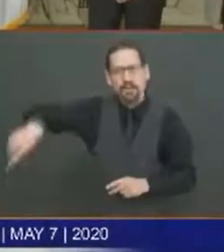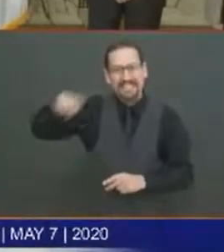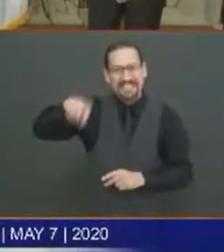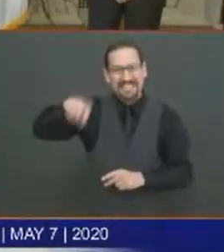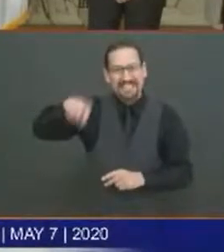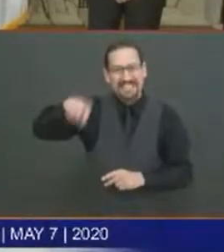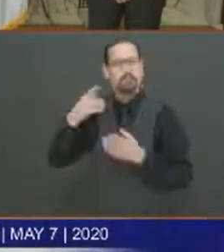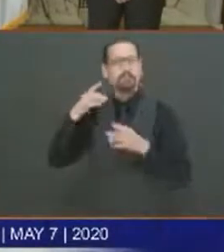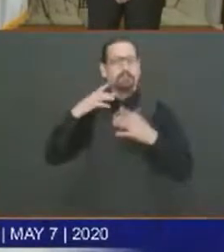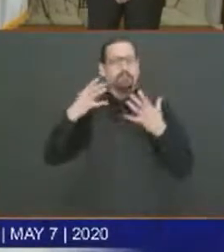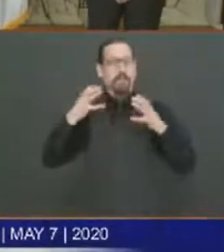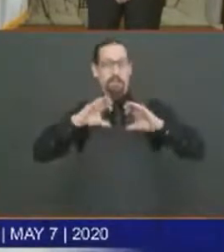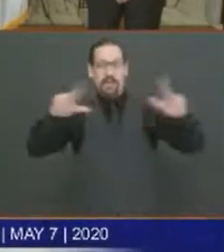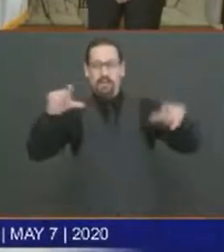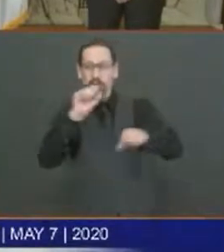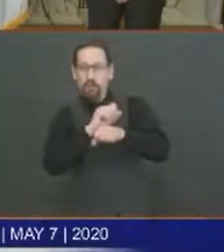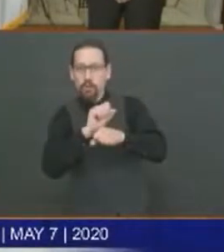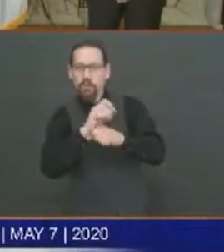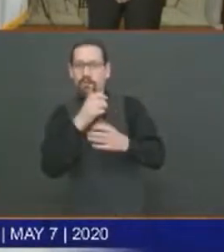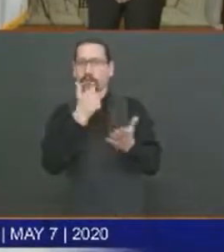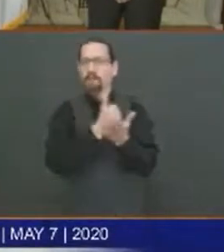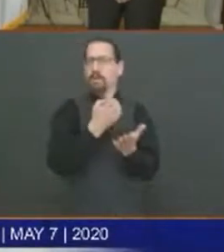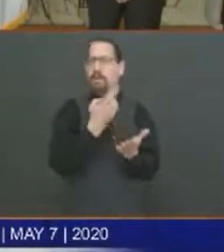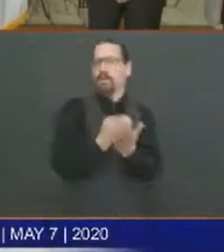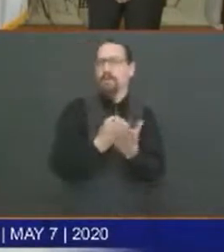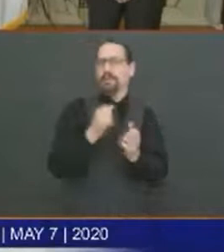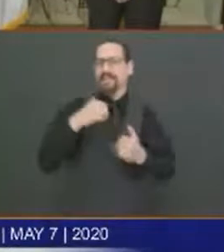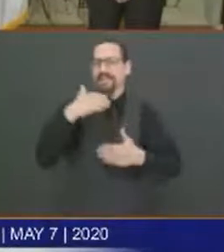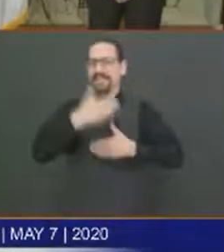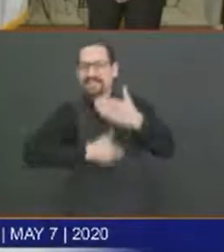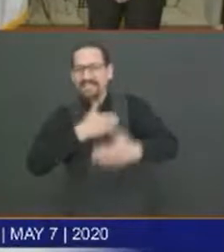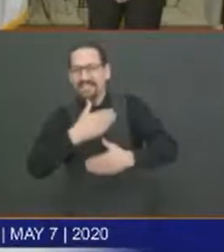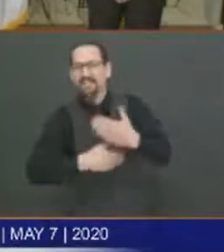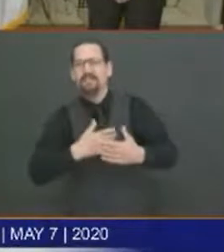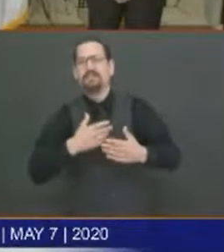encourage anyone who's taken advantage of those